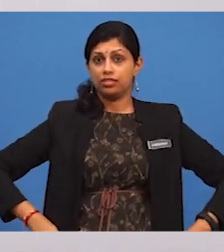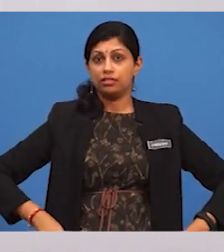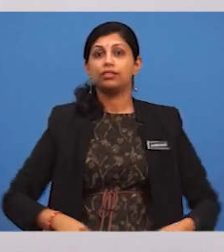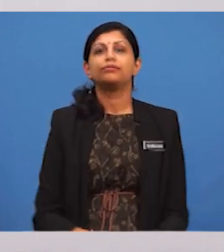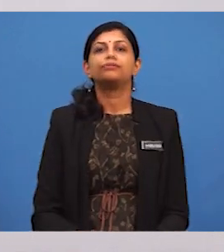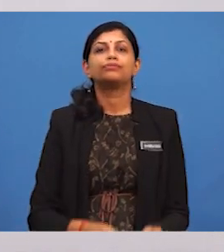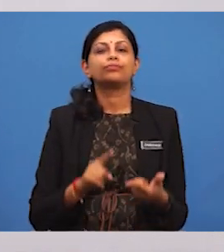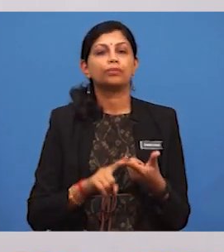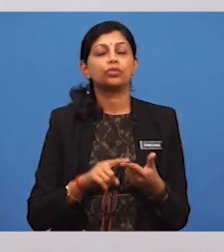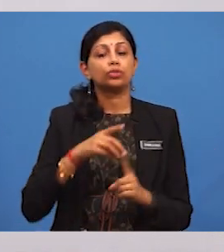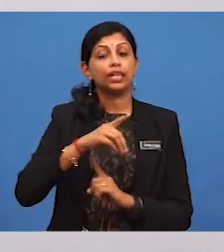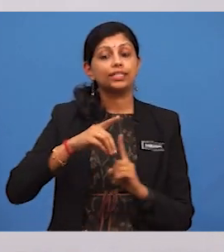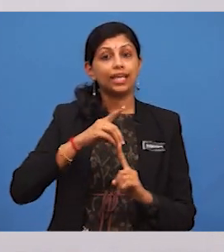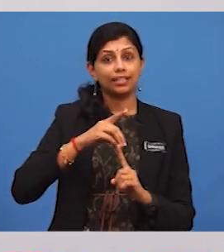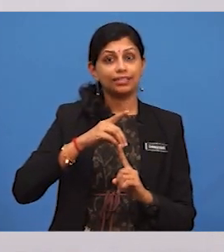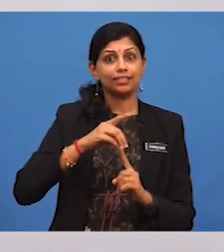2, date.